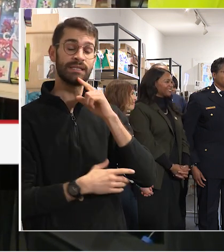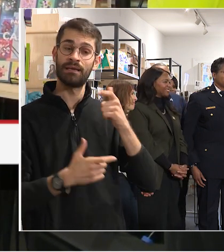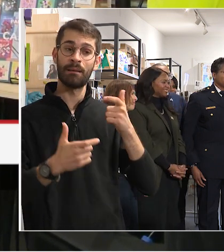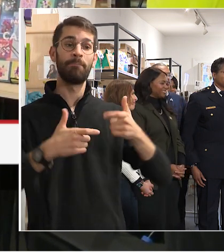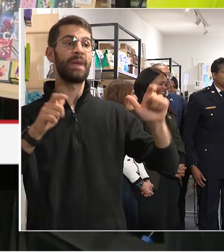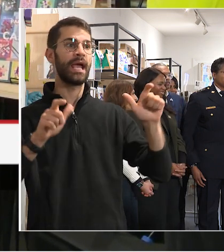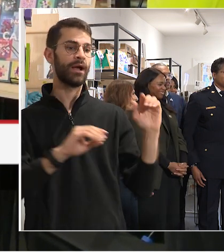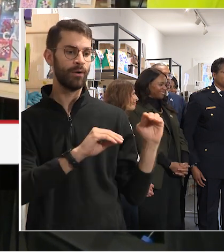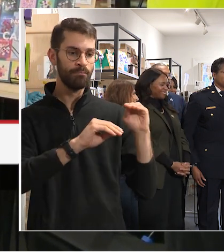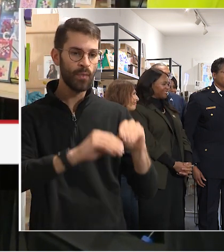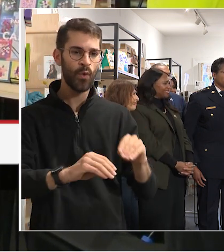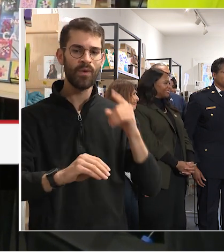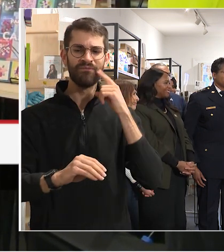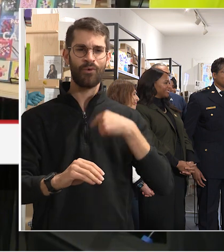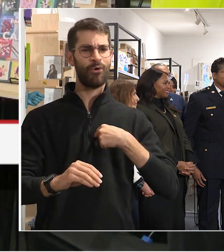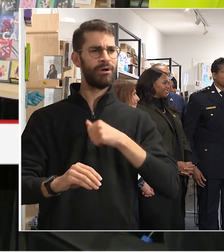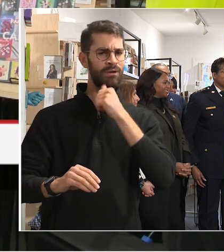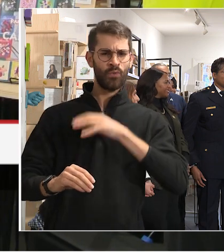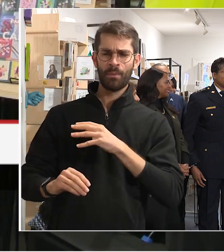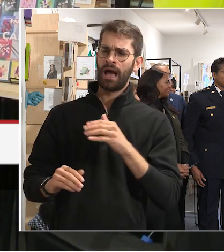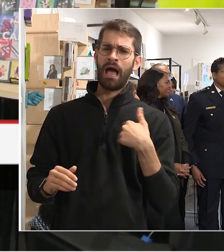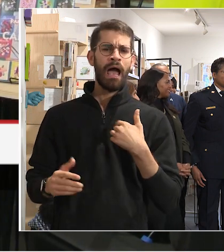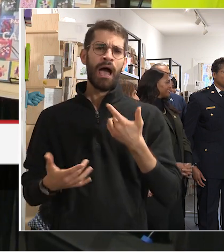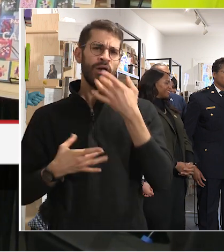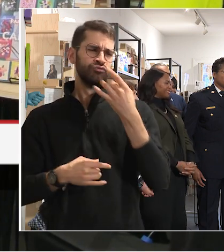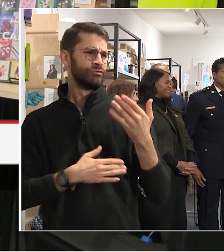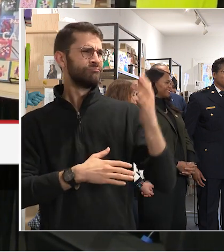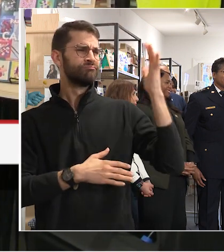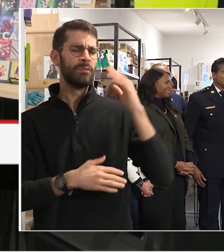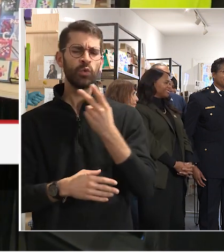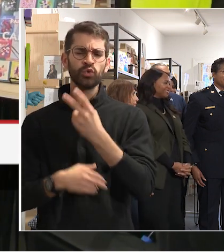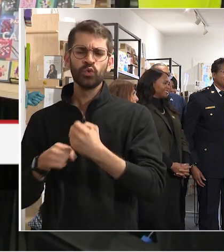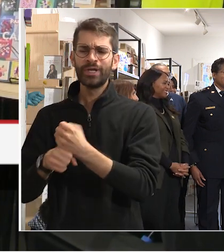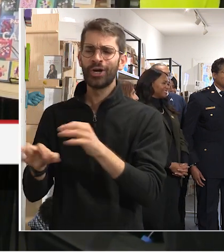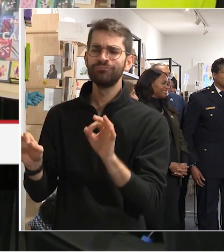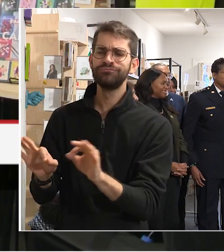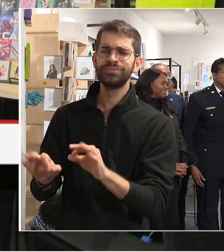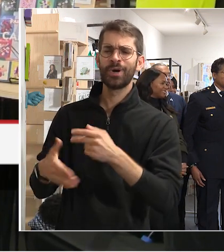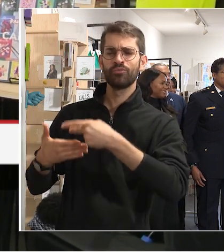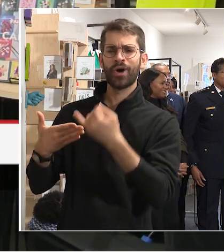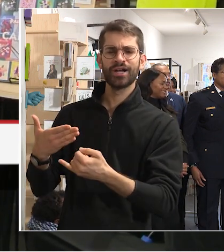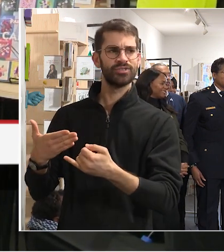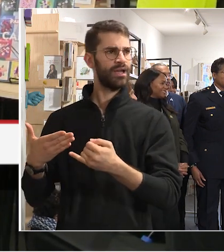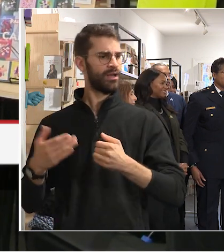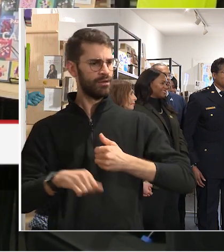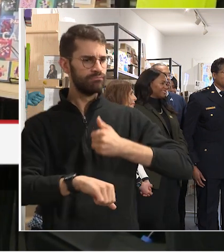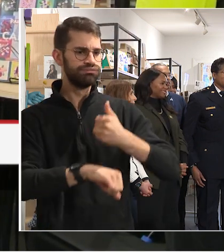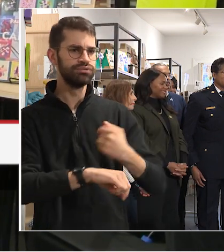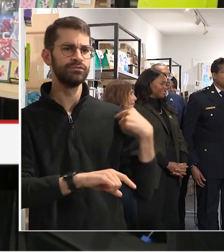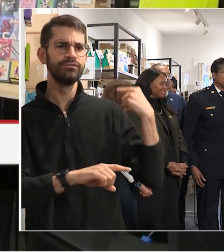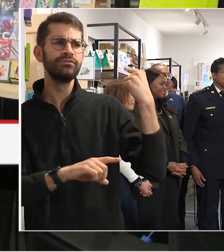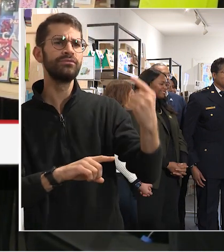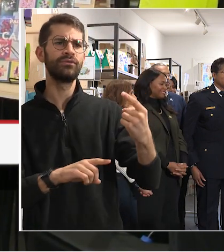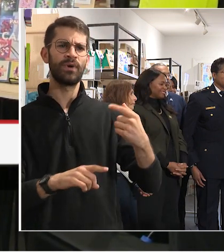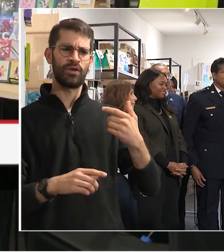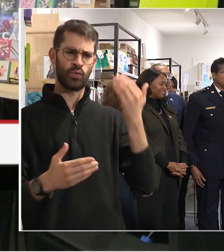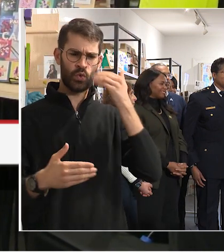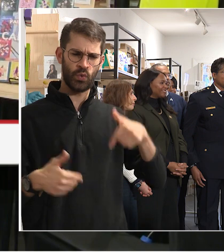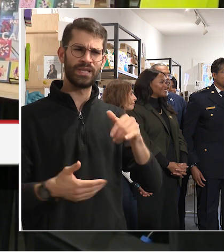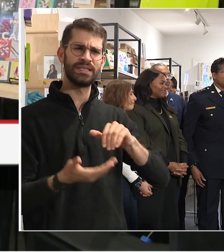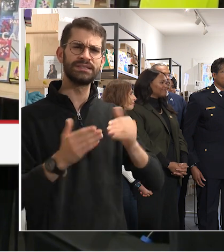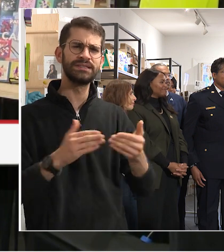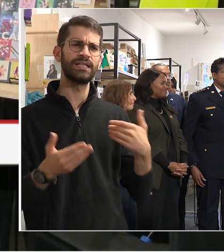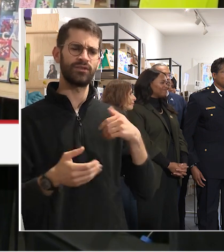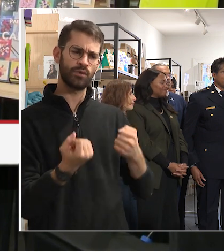was only interested in a 2-year project. Knowing that I live in a city that supports small business helped me make that